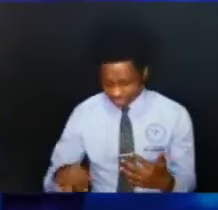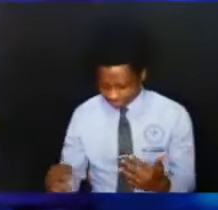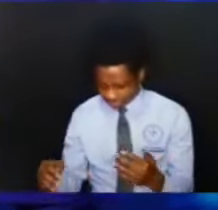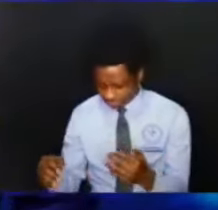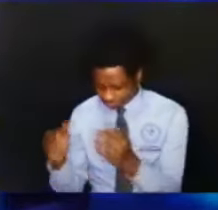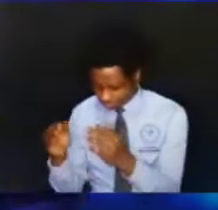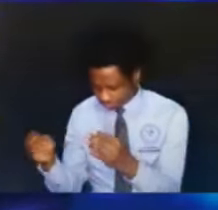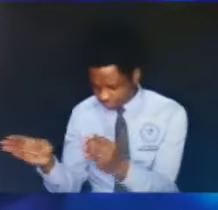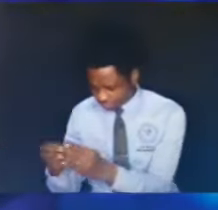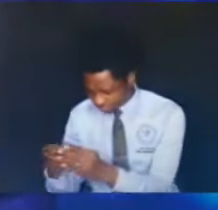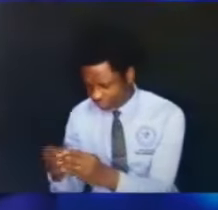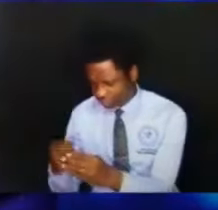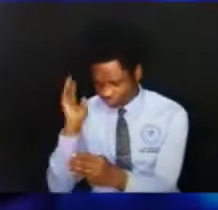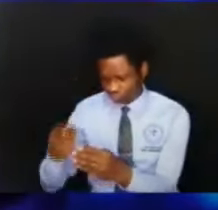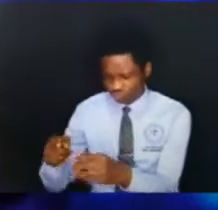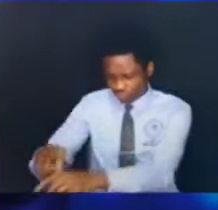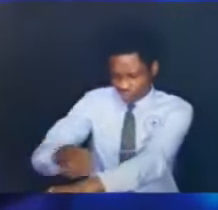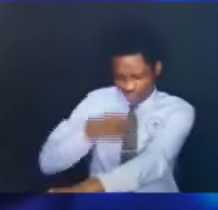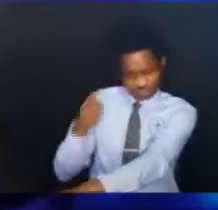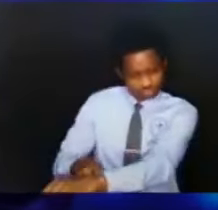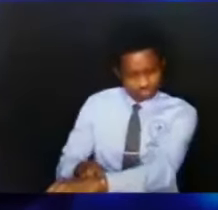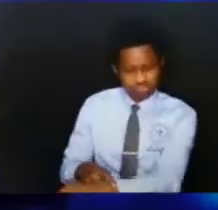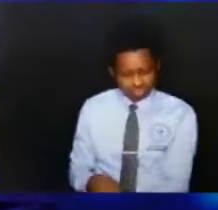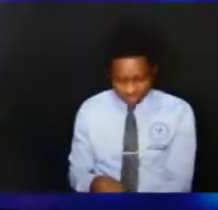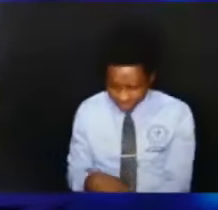meeting at the point I was not